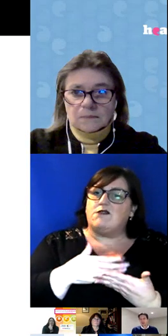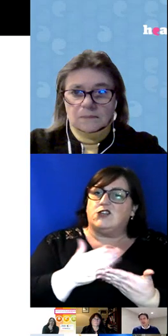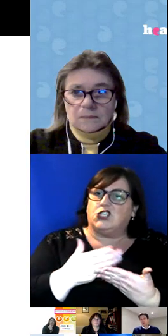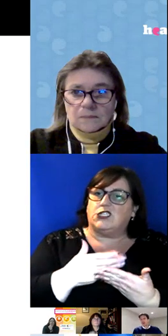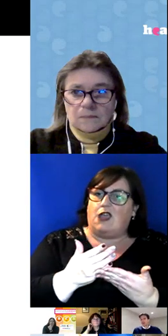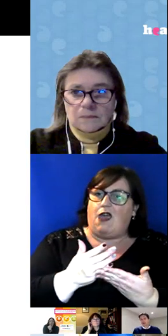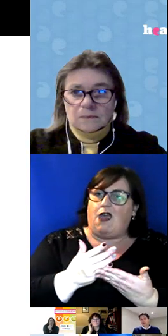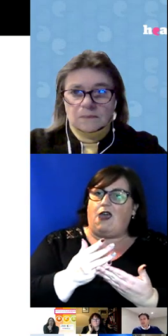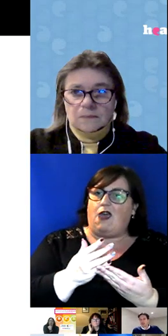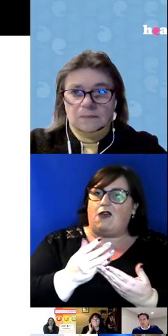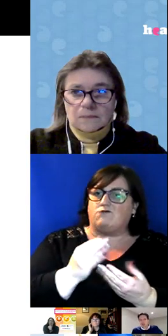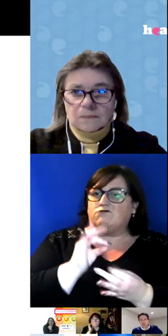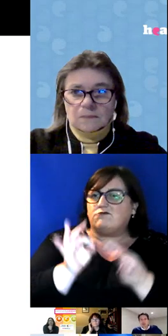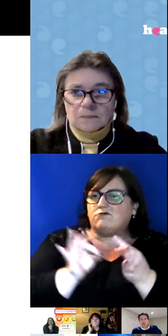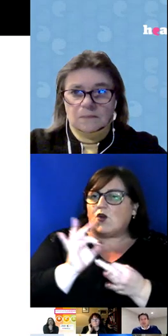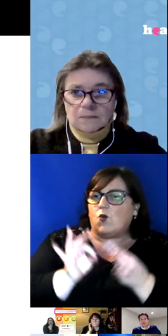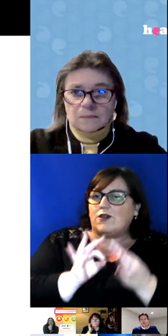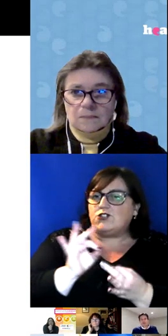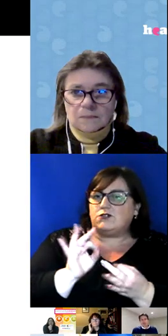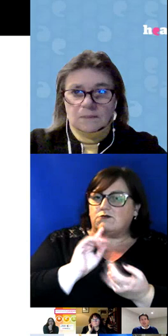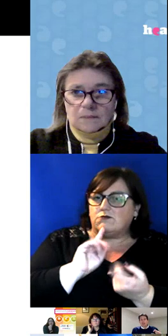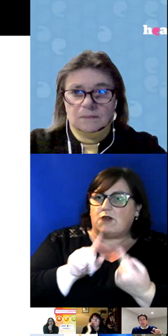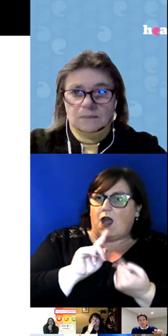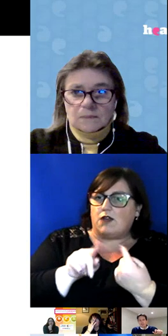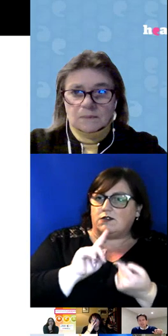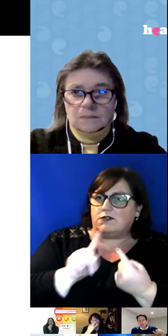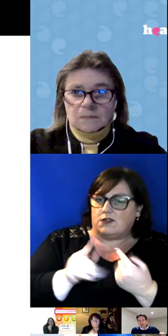some of the questions, the way that we answer some of those questions as we get through.